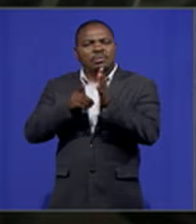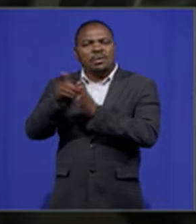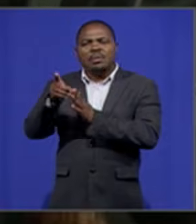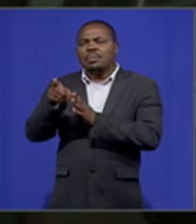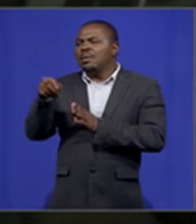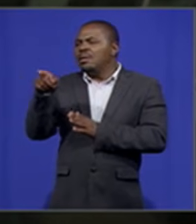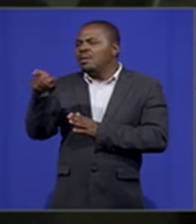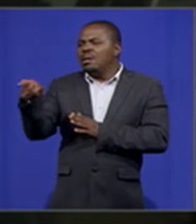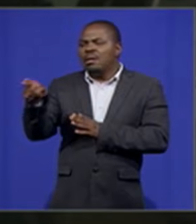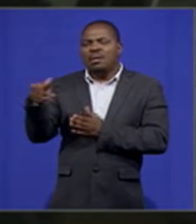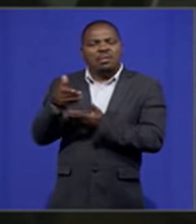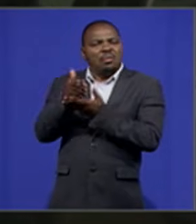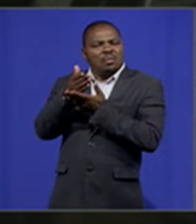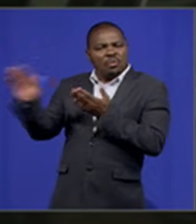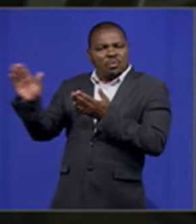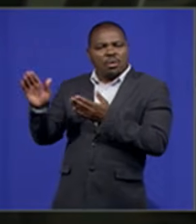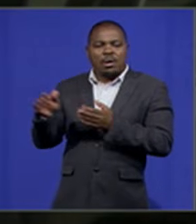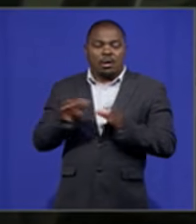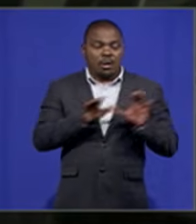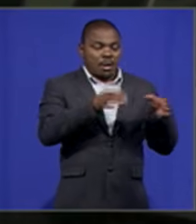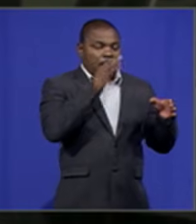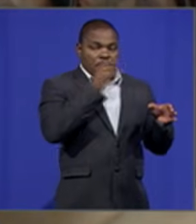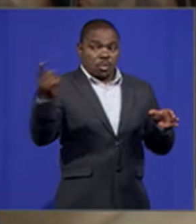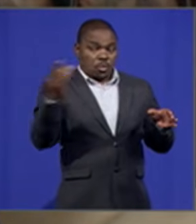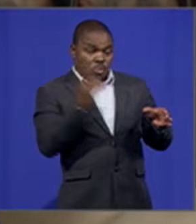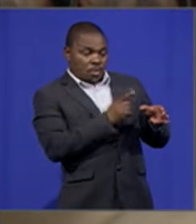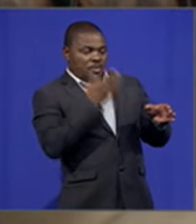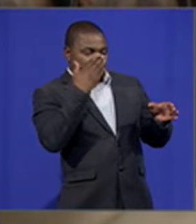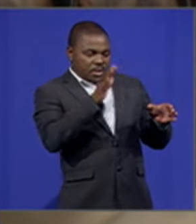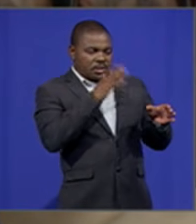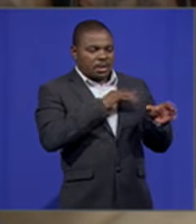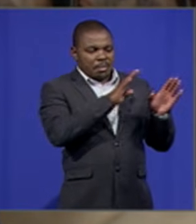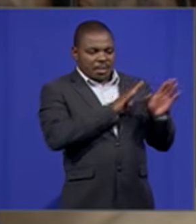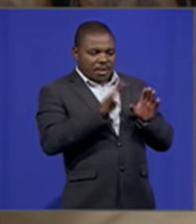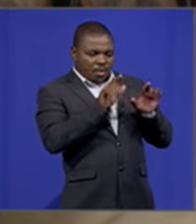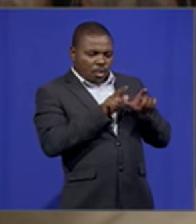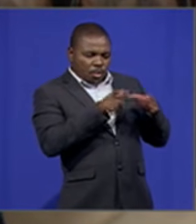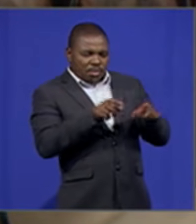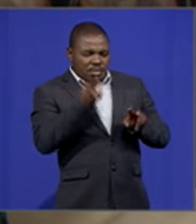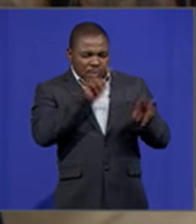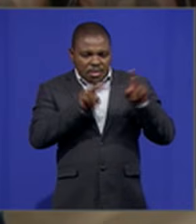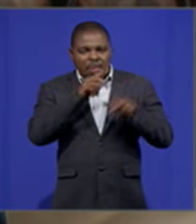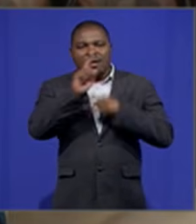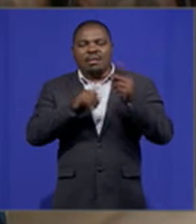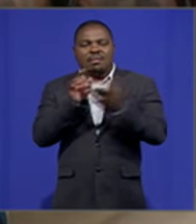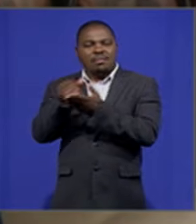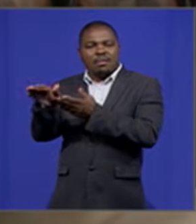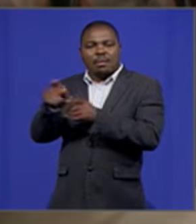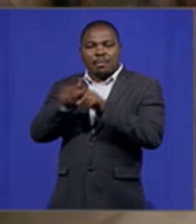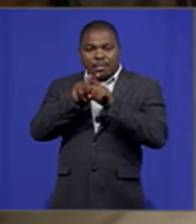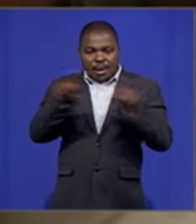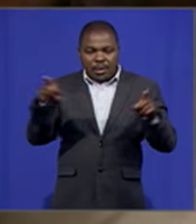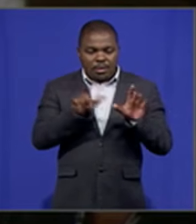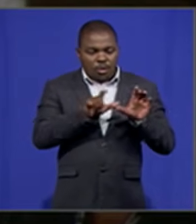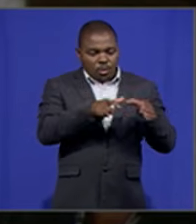ga komishini ya maitshwaro ya mokgatlo pele ga ka rakwa mošomong le go le bjalo pego ya komishini ga se ya hlwa e